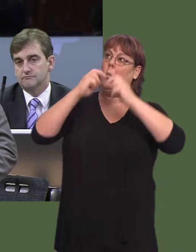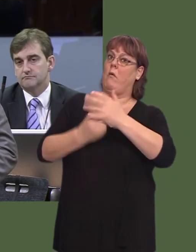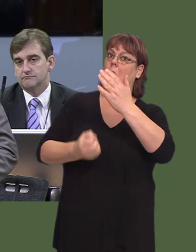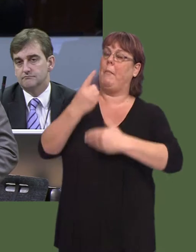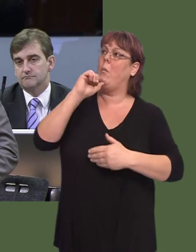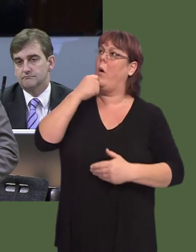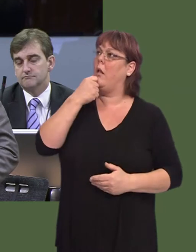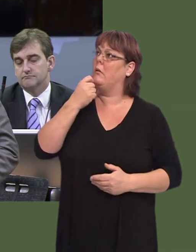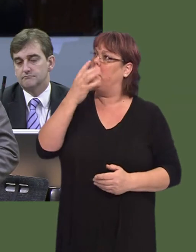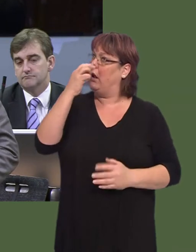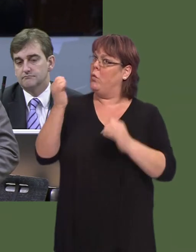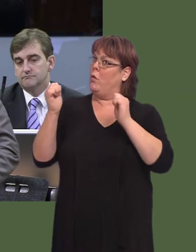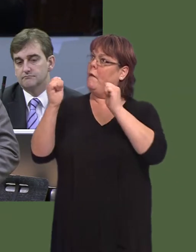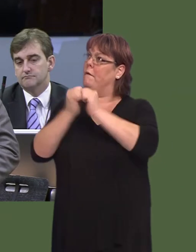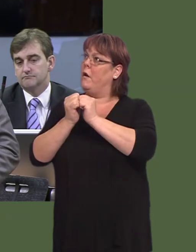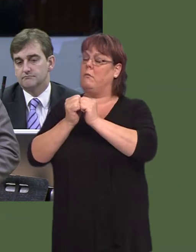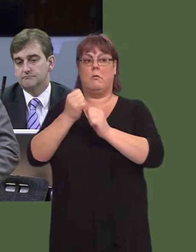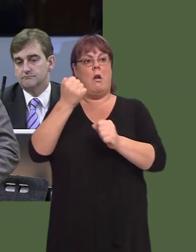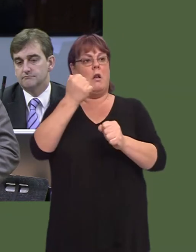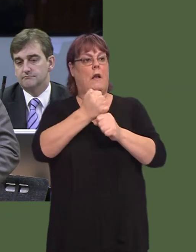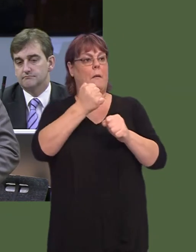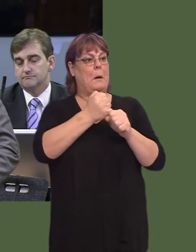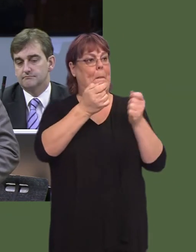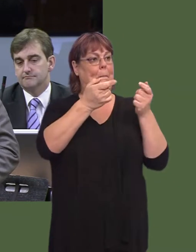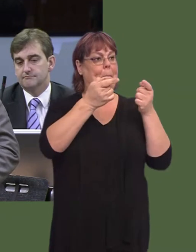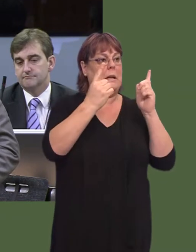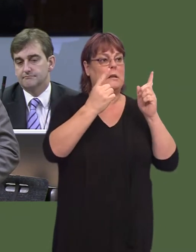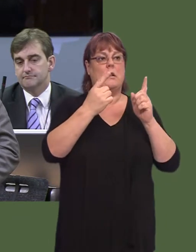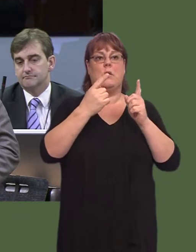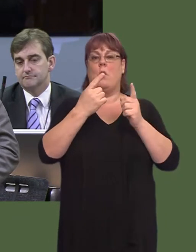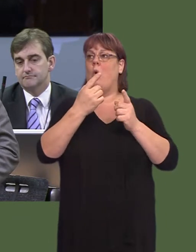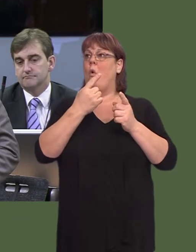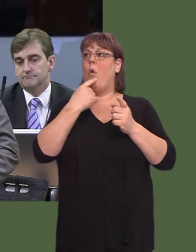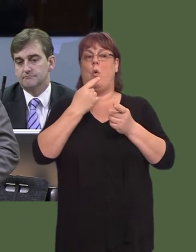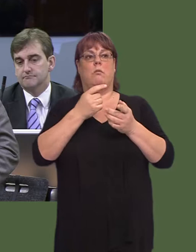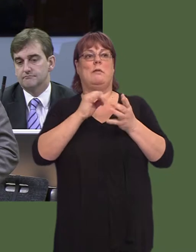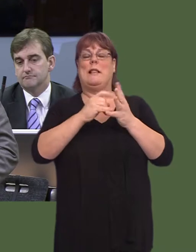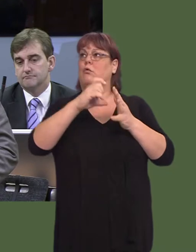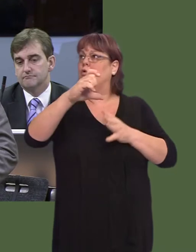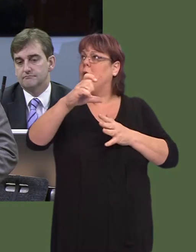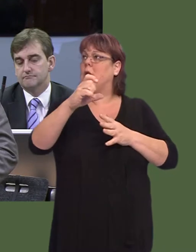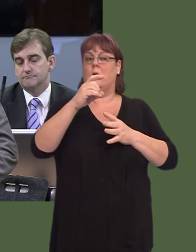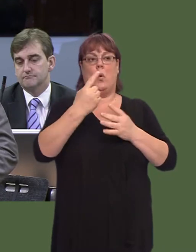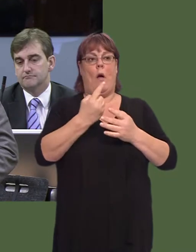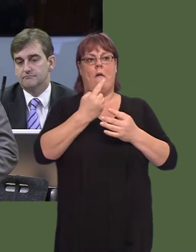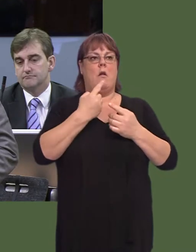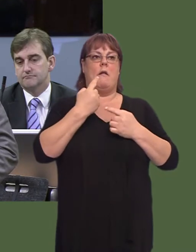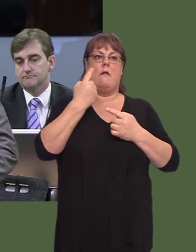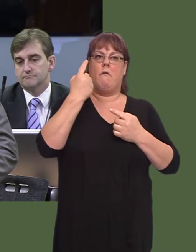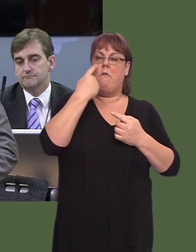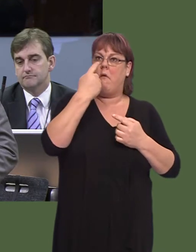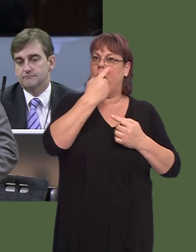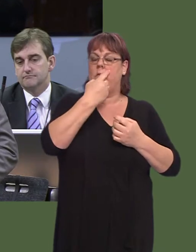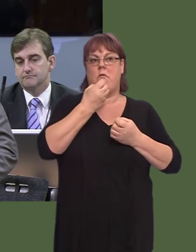you confirm that government ministers or government secretaries that will be given evidence to either one of those investigations will